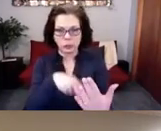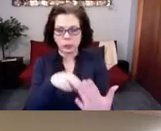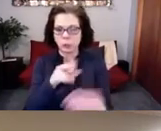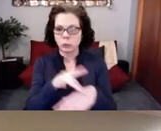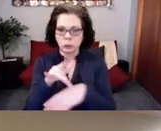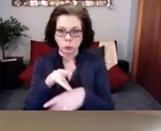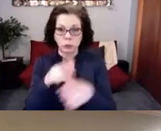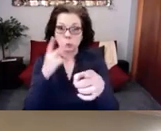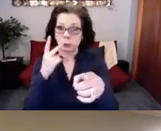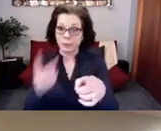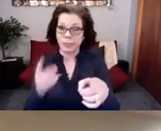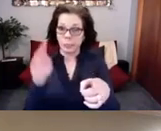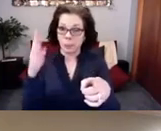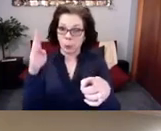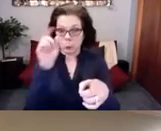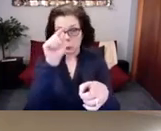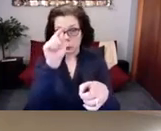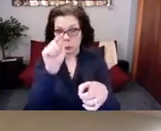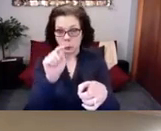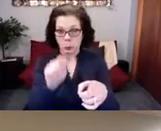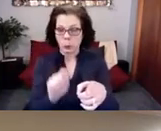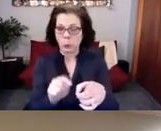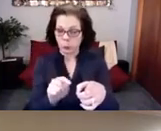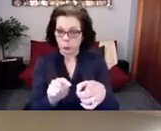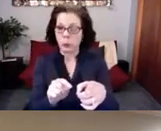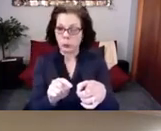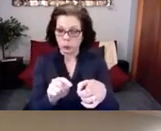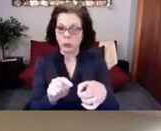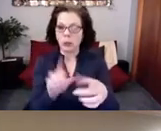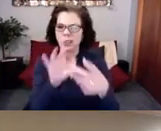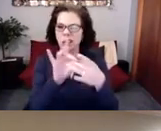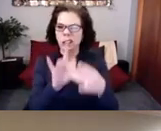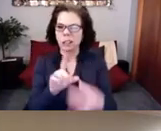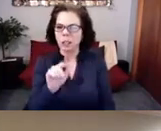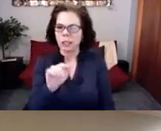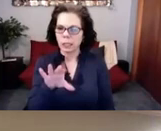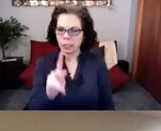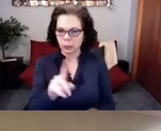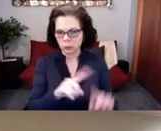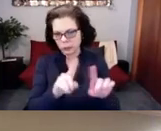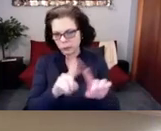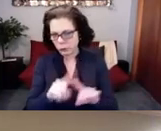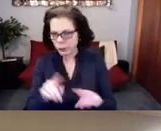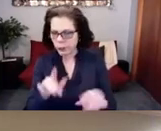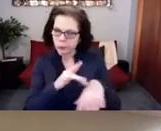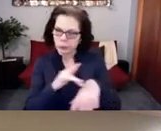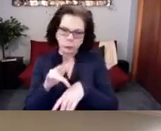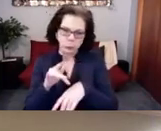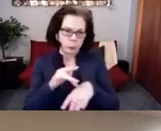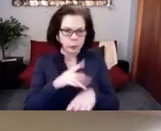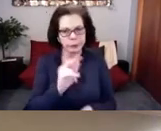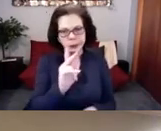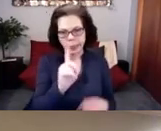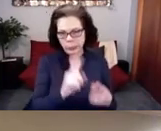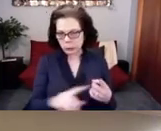colored bullets in blue are links to resources. So the Family Resource K-8 provides